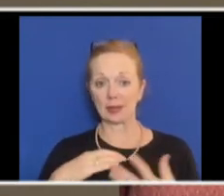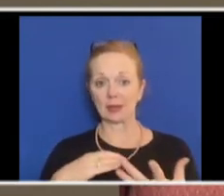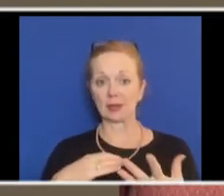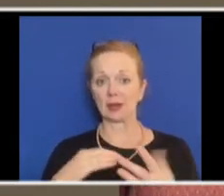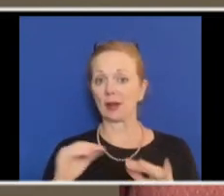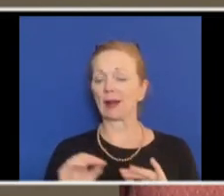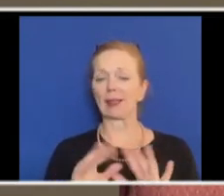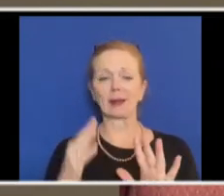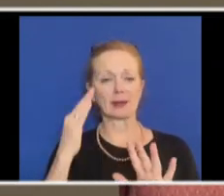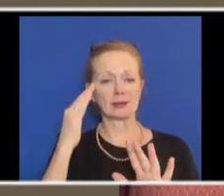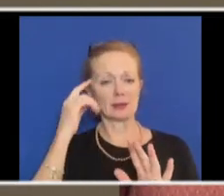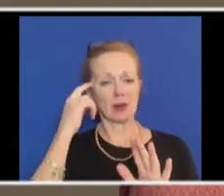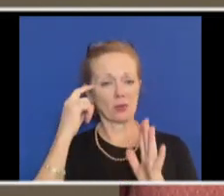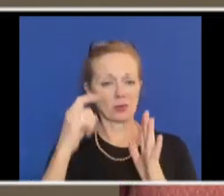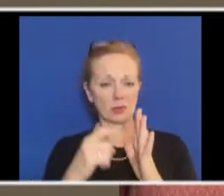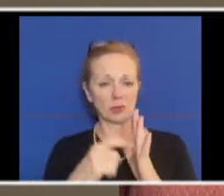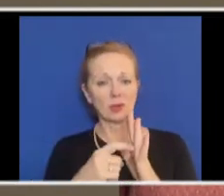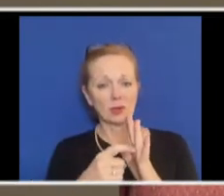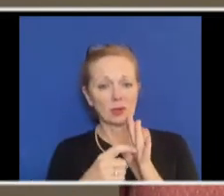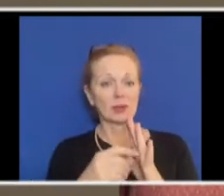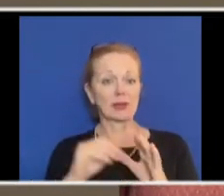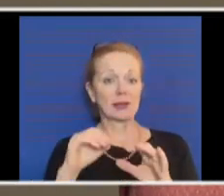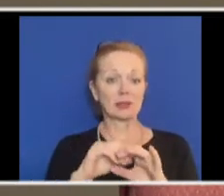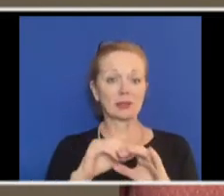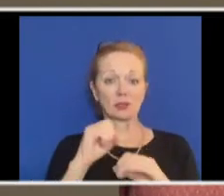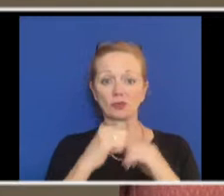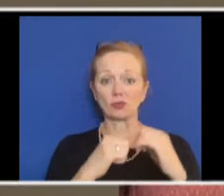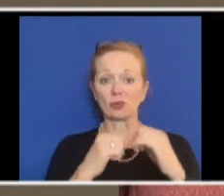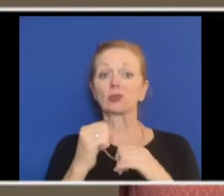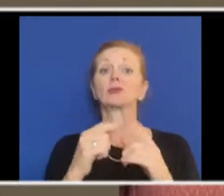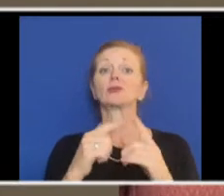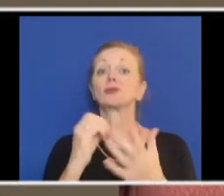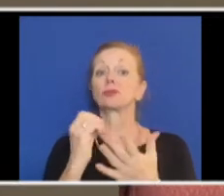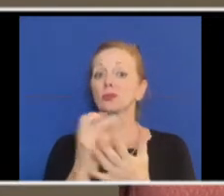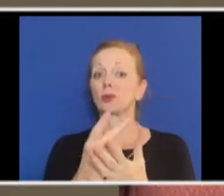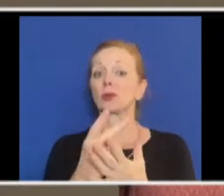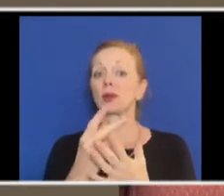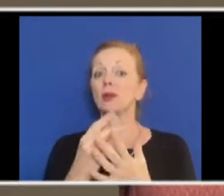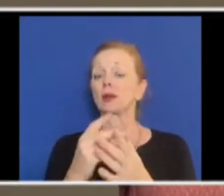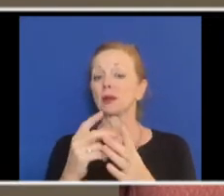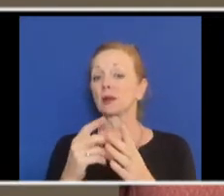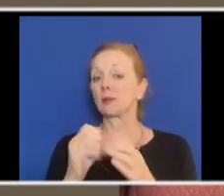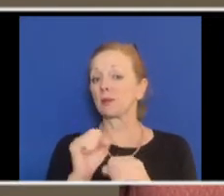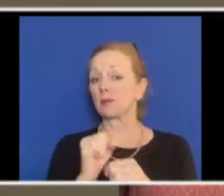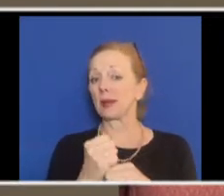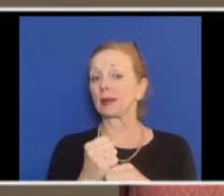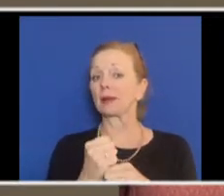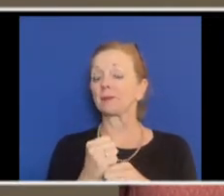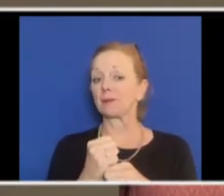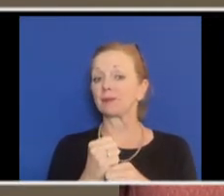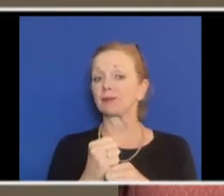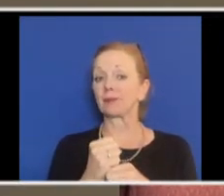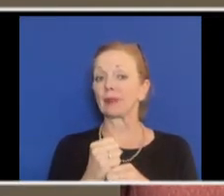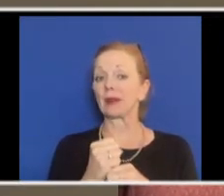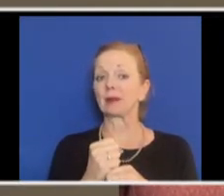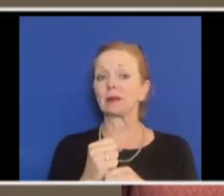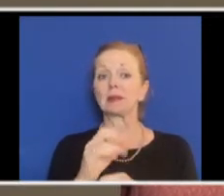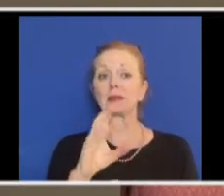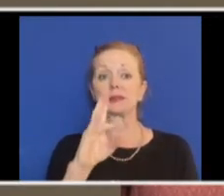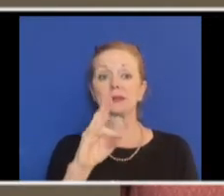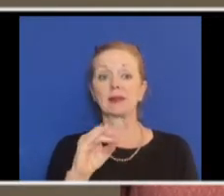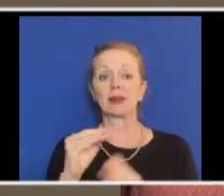clearly note that the infrastructure improvements that are that petitioner is making that's over seventy thousand